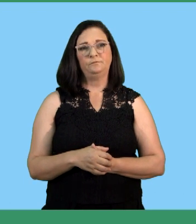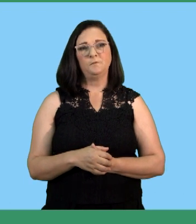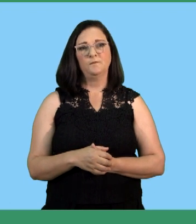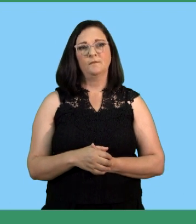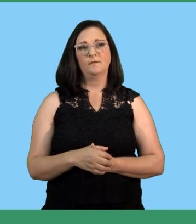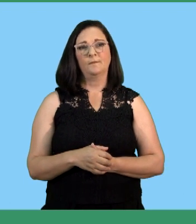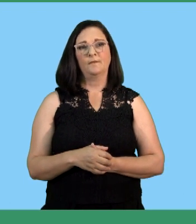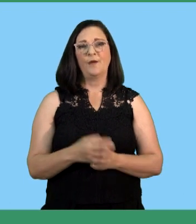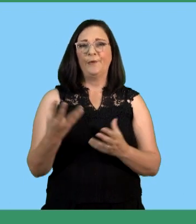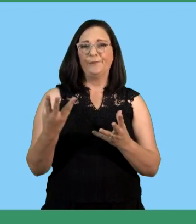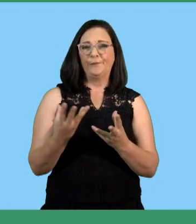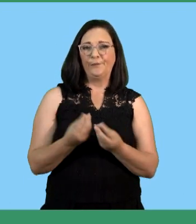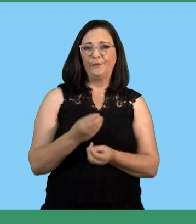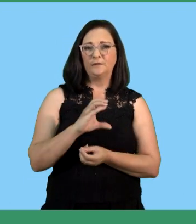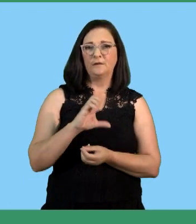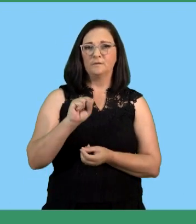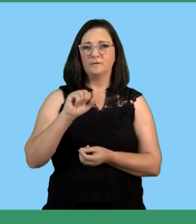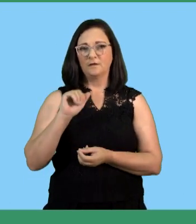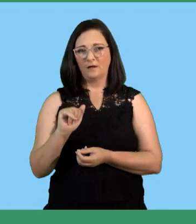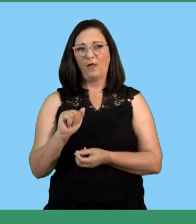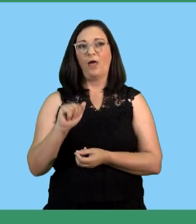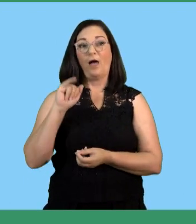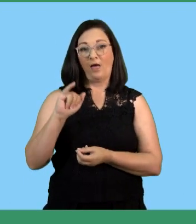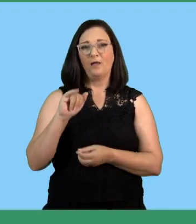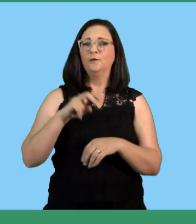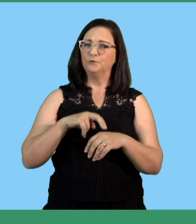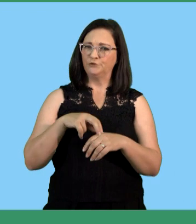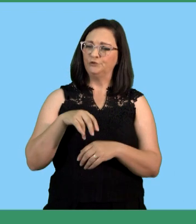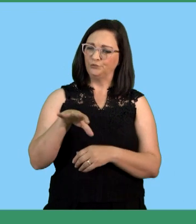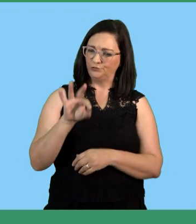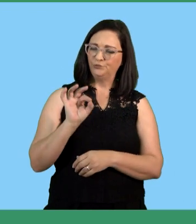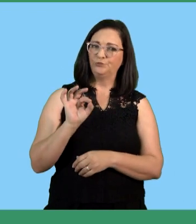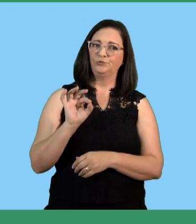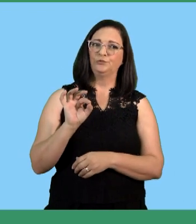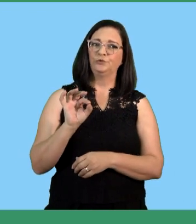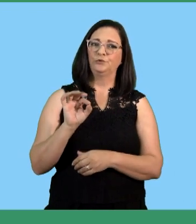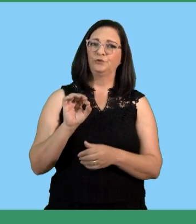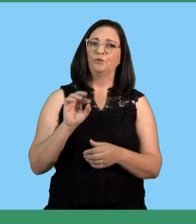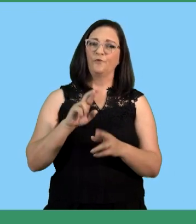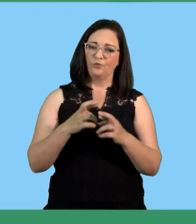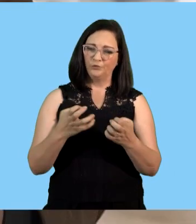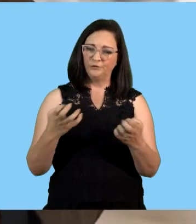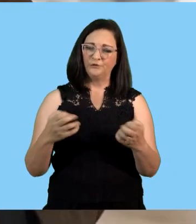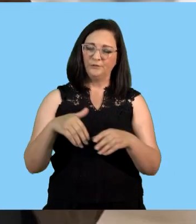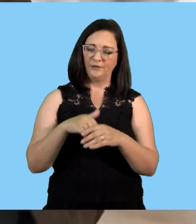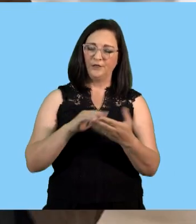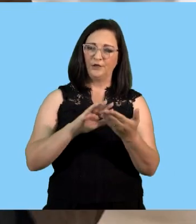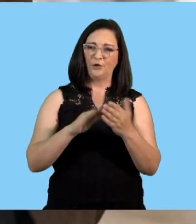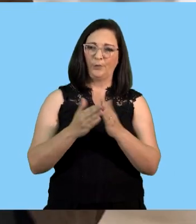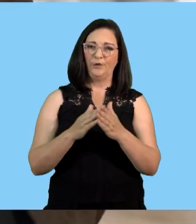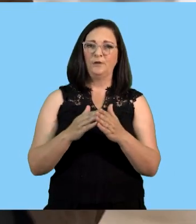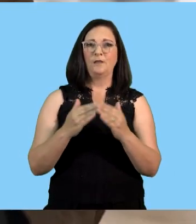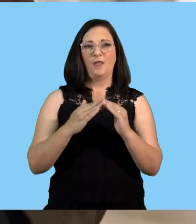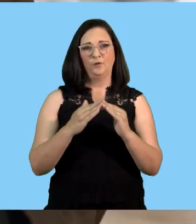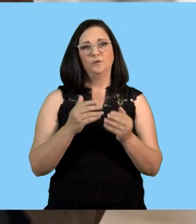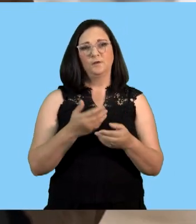scarce CSI resources to selected beneficiaries in the community. How so? By giving back to those